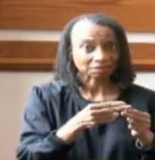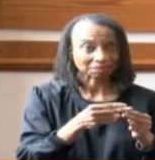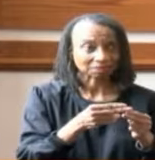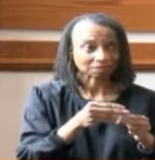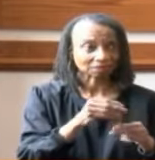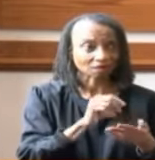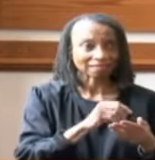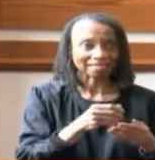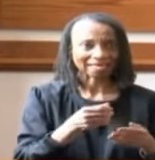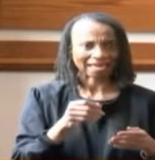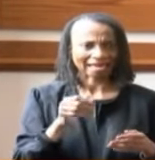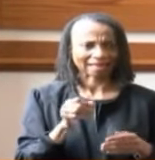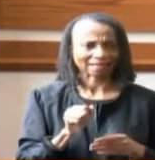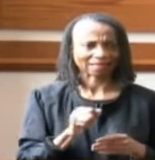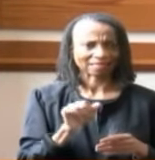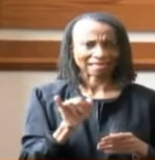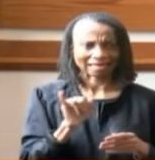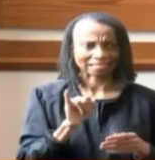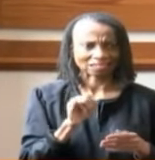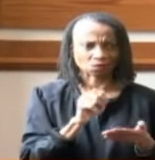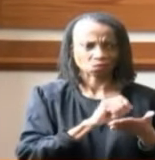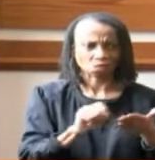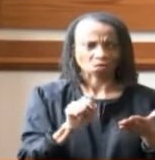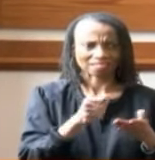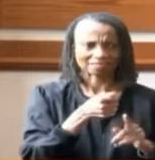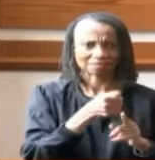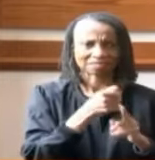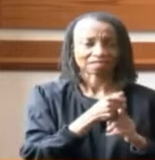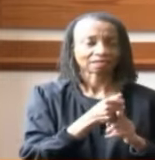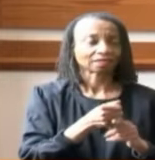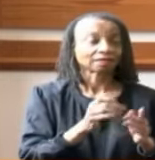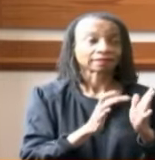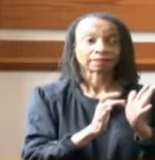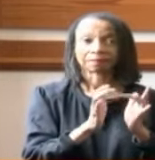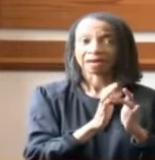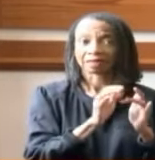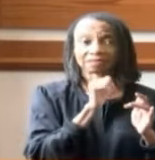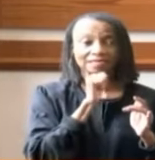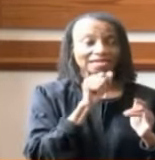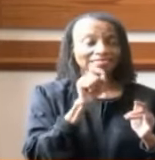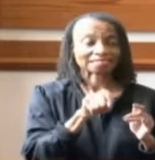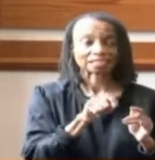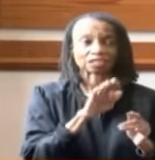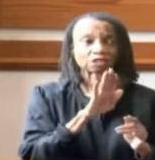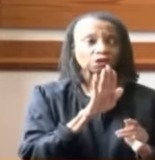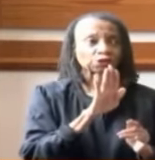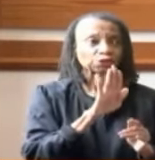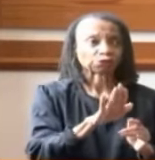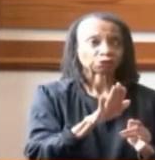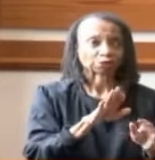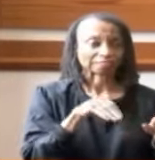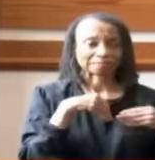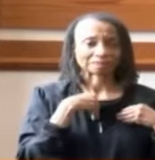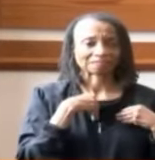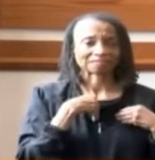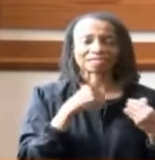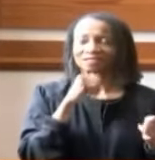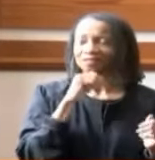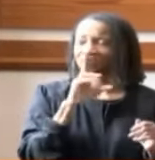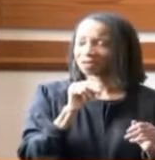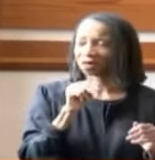The Bible does not need your endorsement. It is God's love letter to a broken